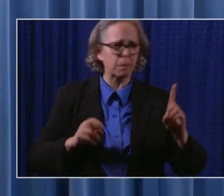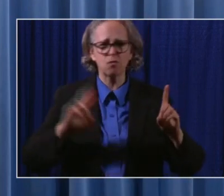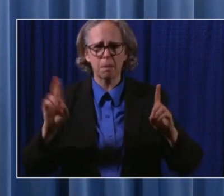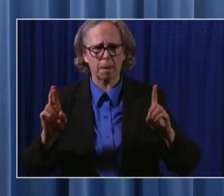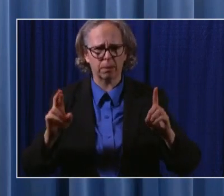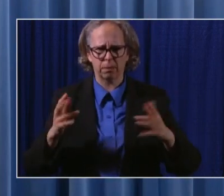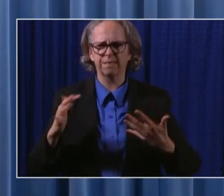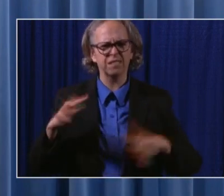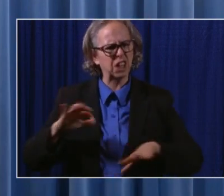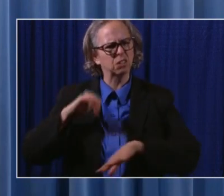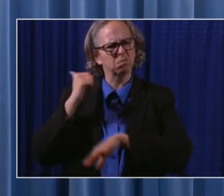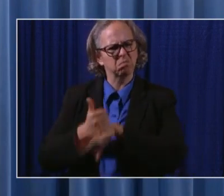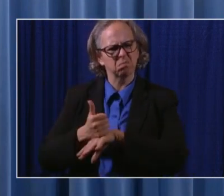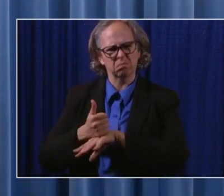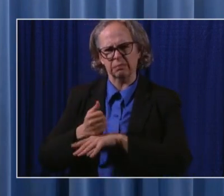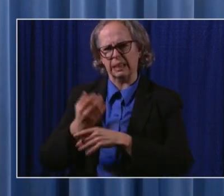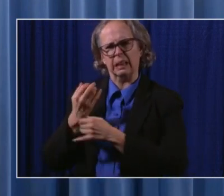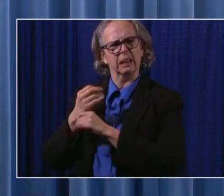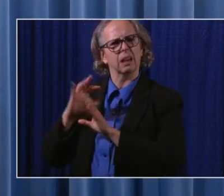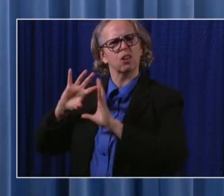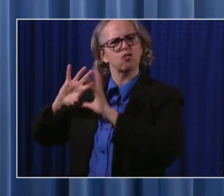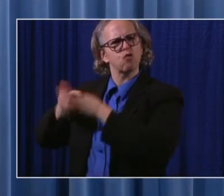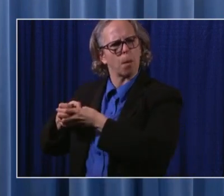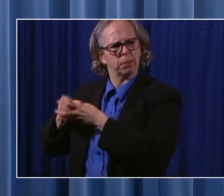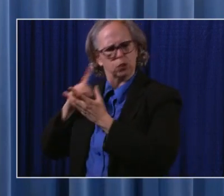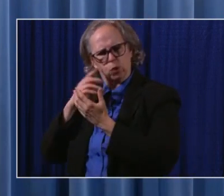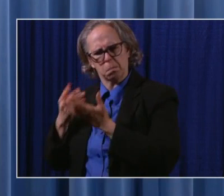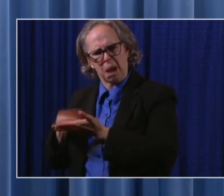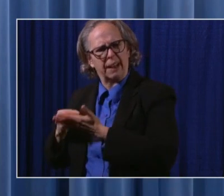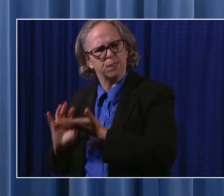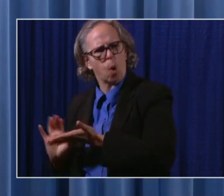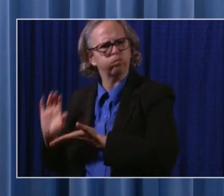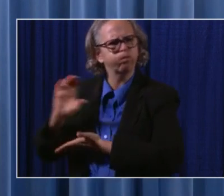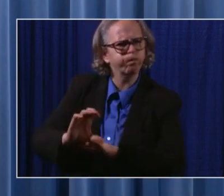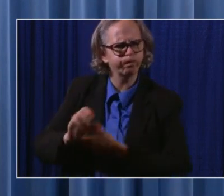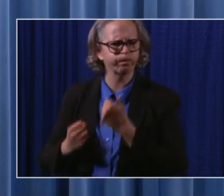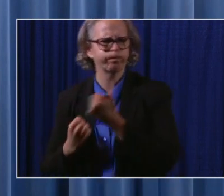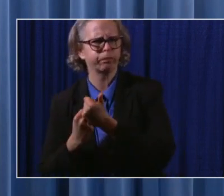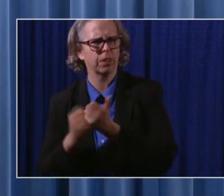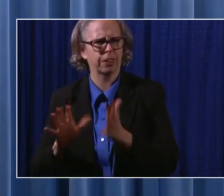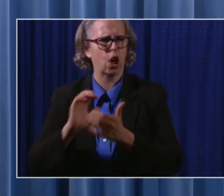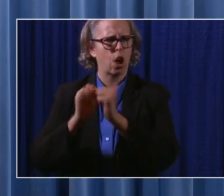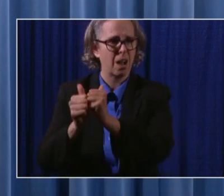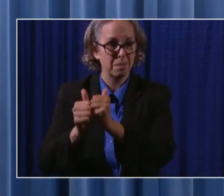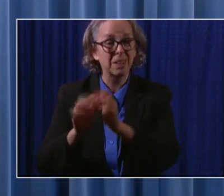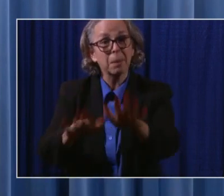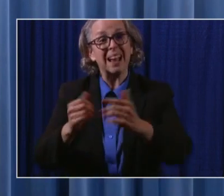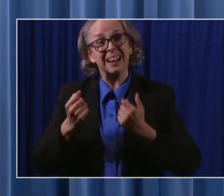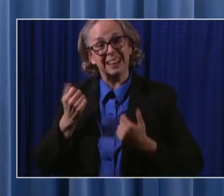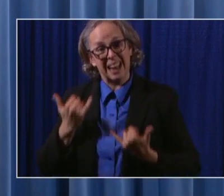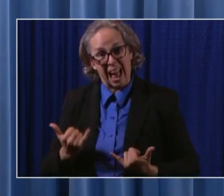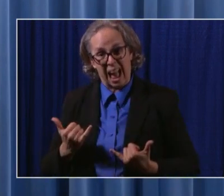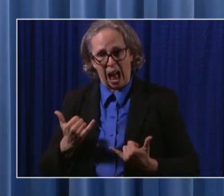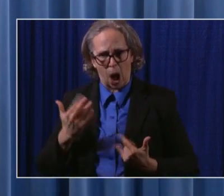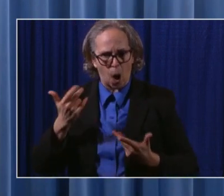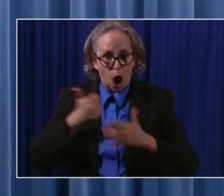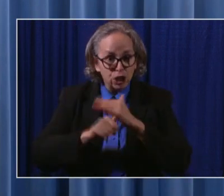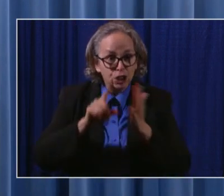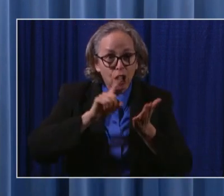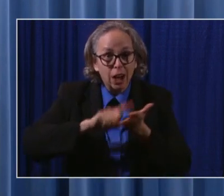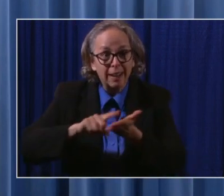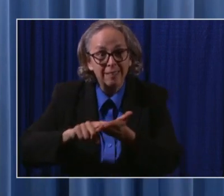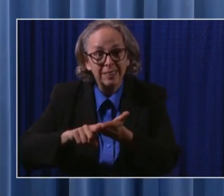up. So, you know, as we look at this, I think we have to